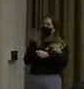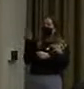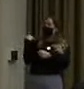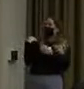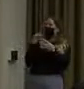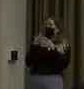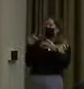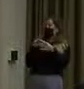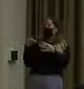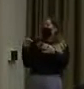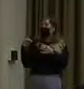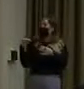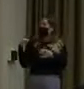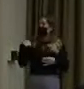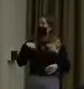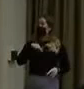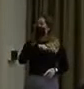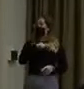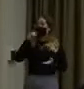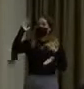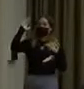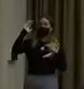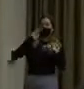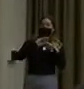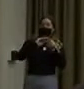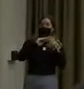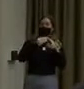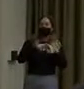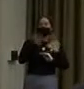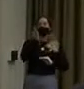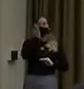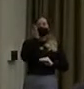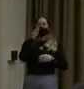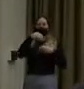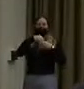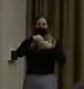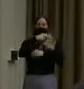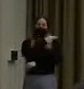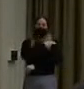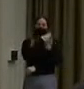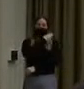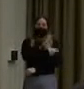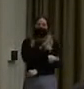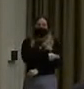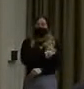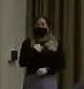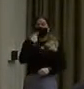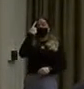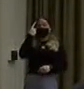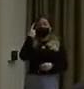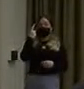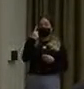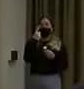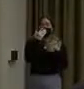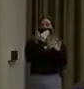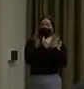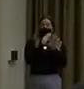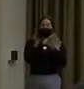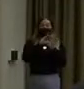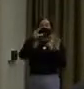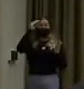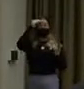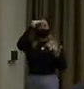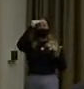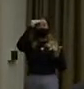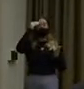us decreasing the number of beds that we had in the hospital. I think that was a real lesson that we also learned